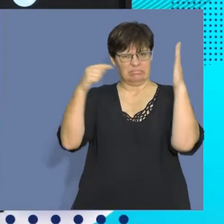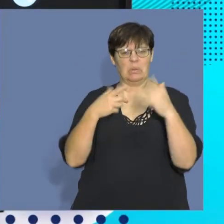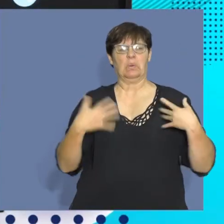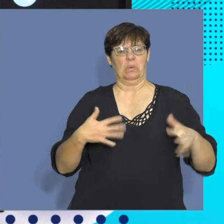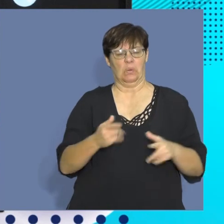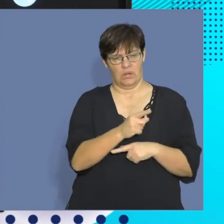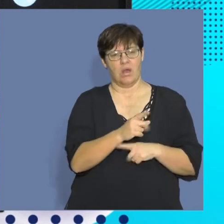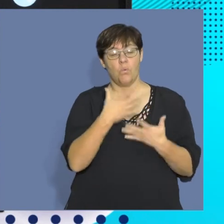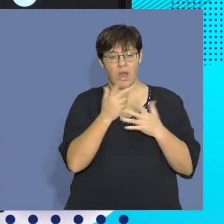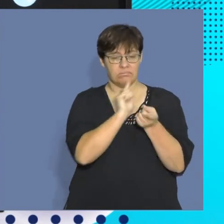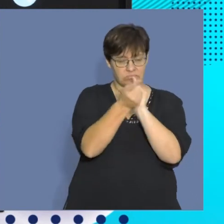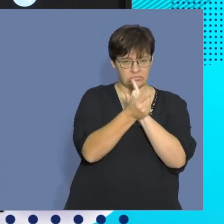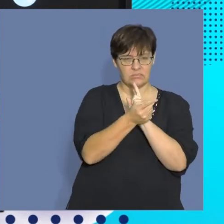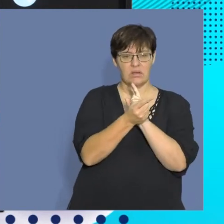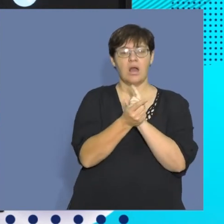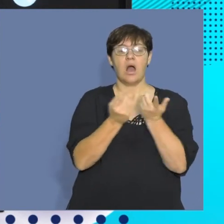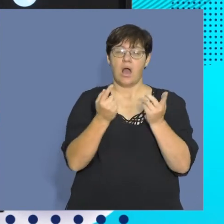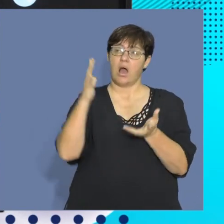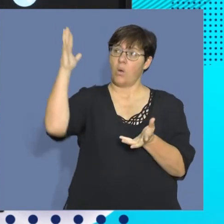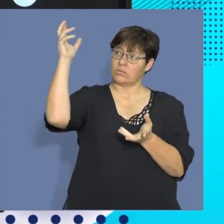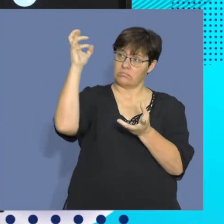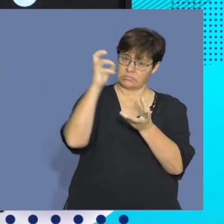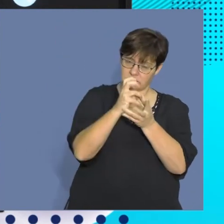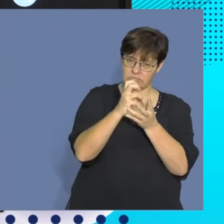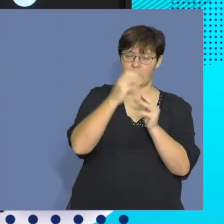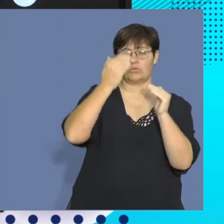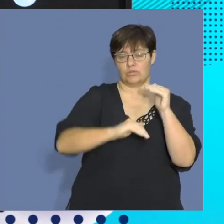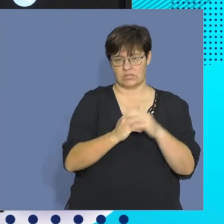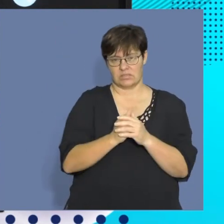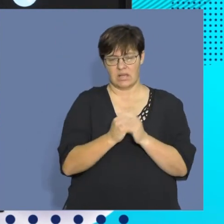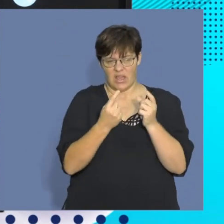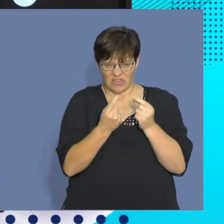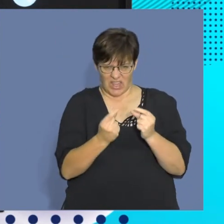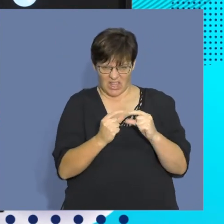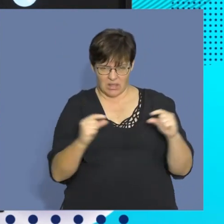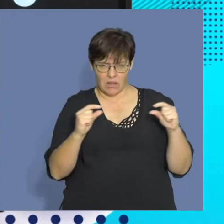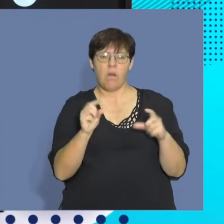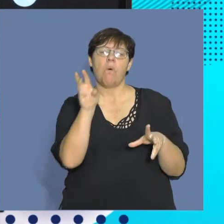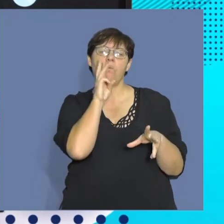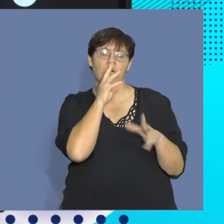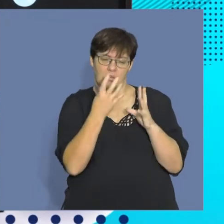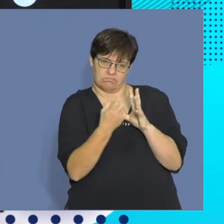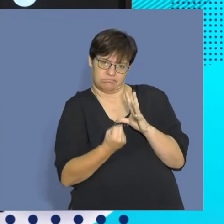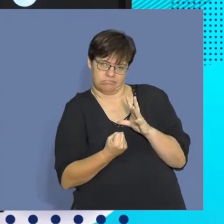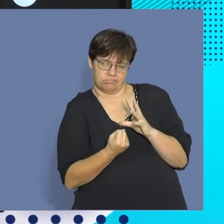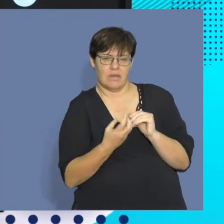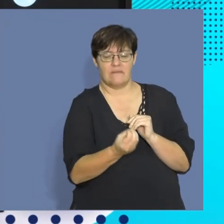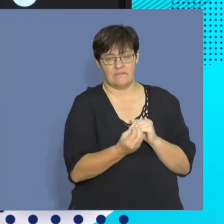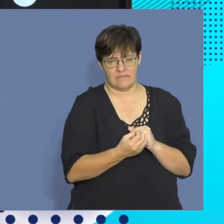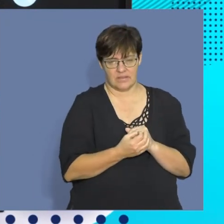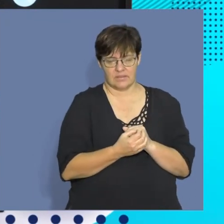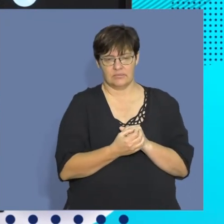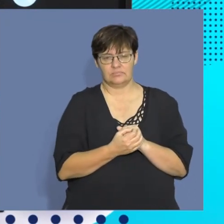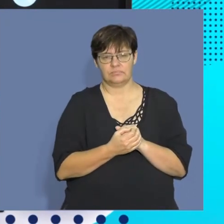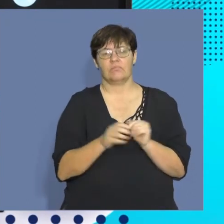on them. And these are all adaptations to reduce their surface area for evaporation. The thick, fleshy leaves are able to store excess